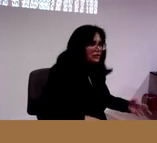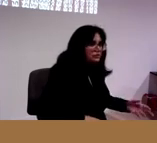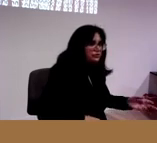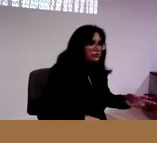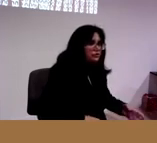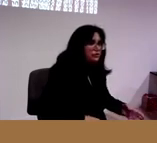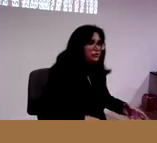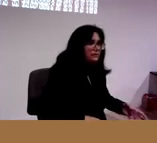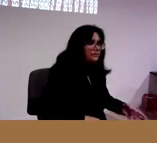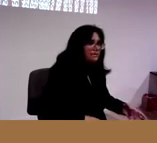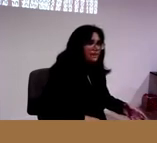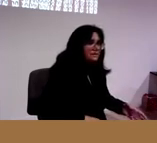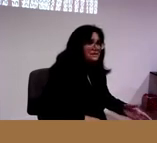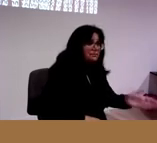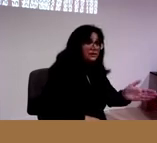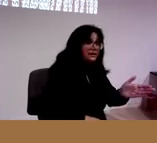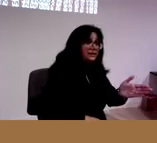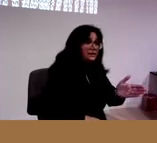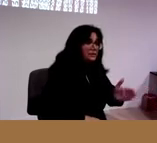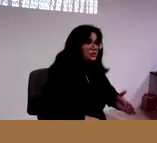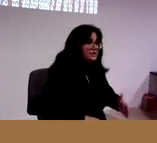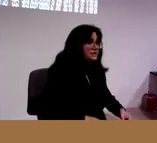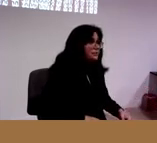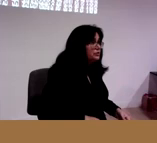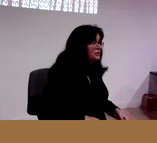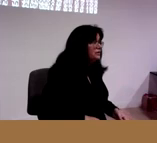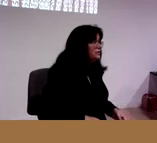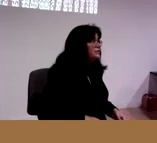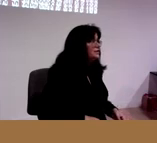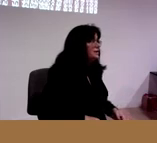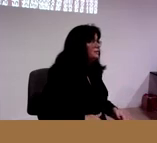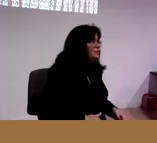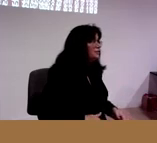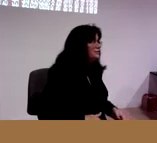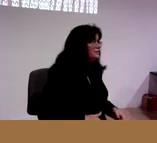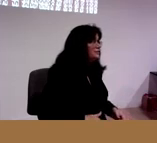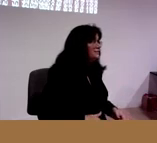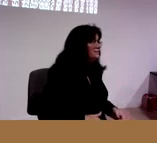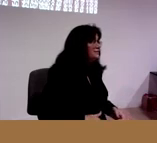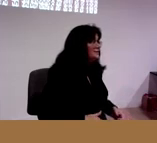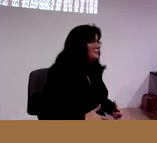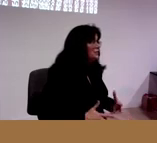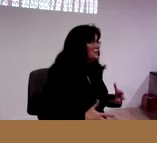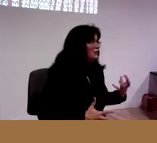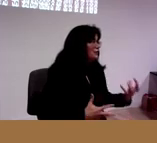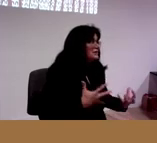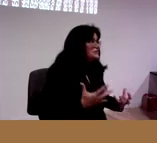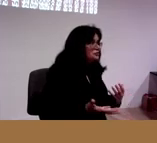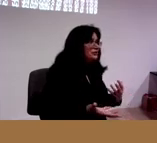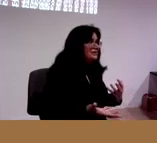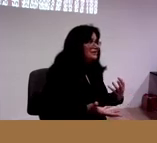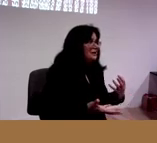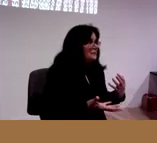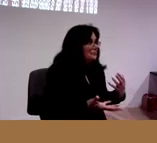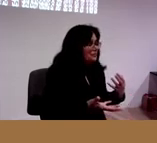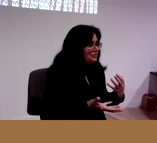leave my culture at the door simply because I step onto the university campus. A funny